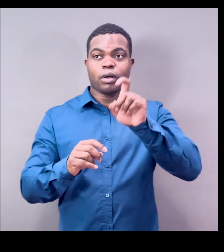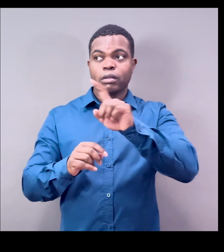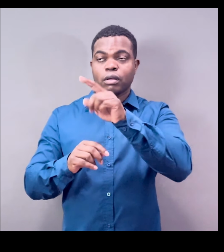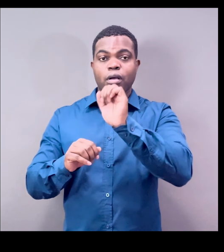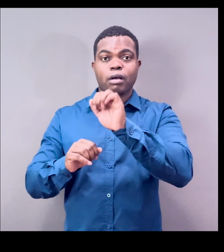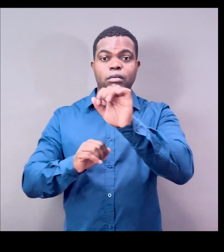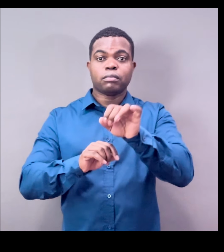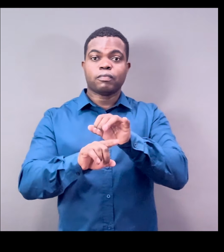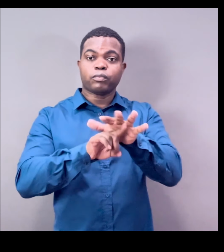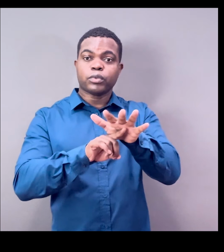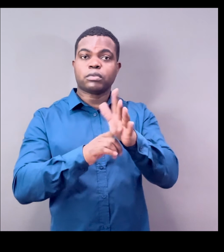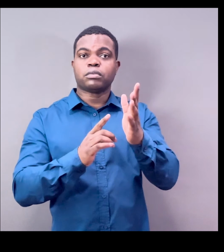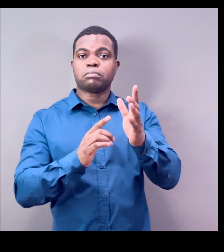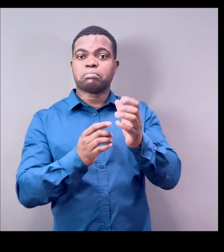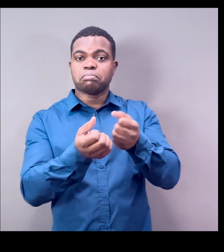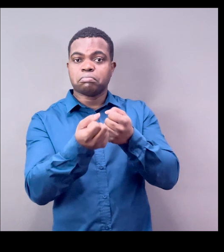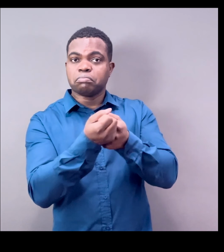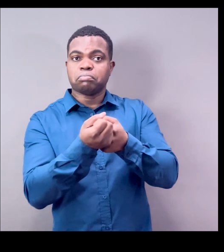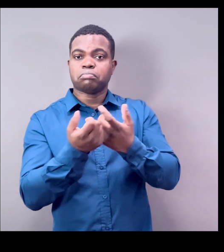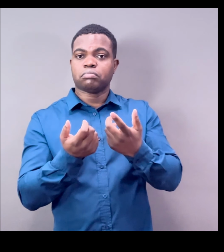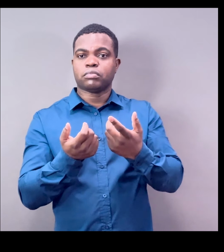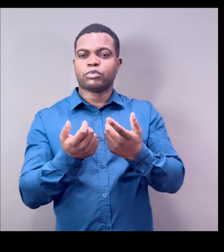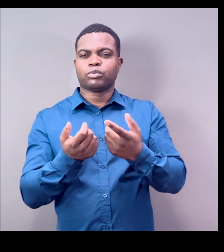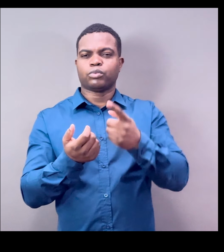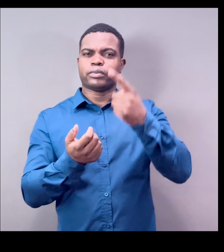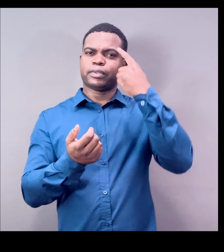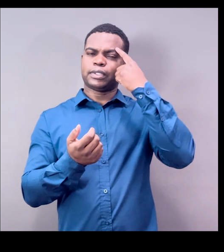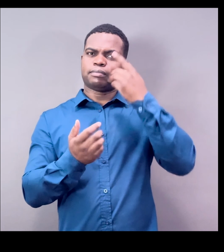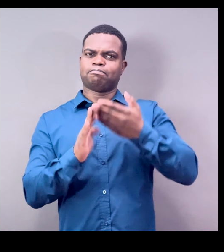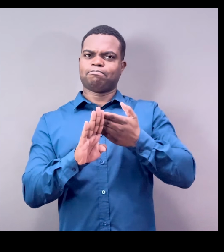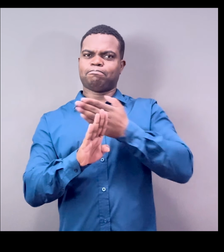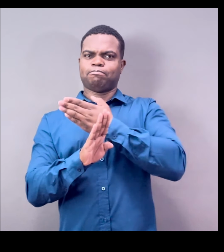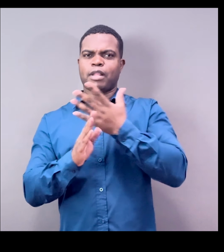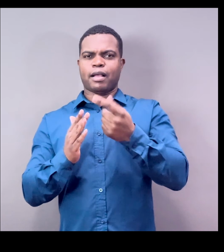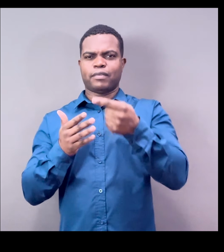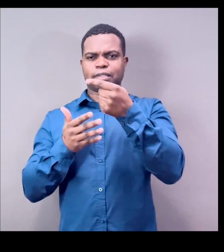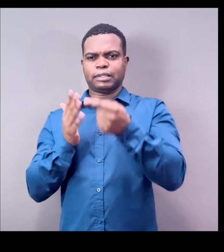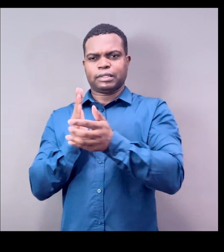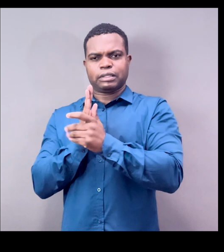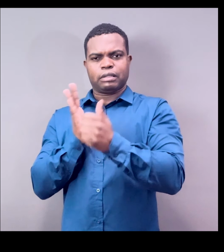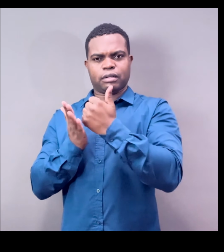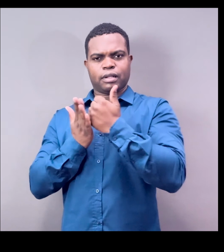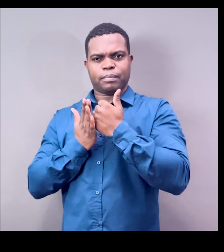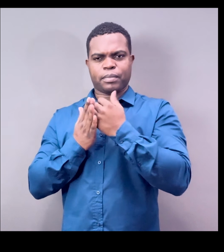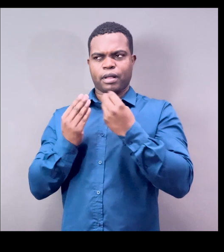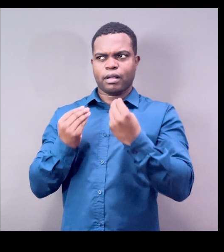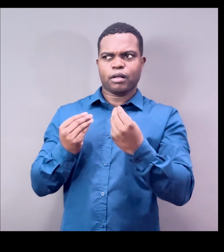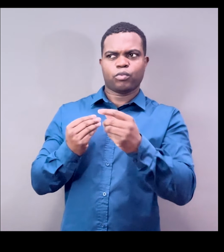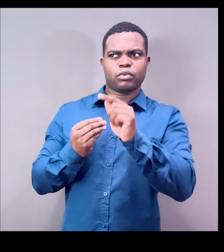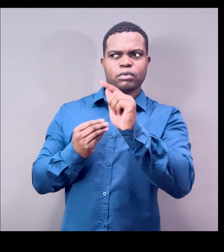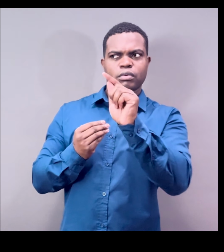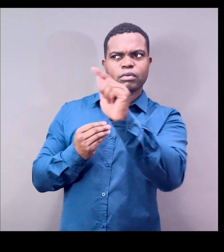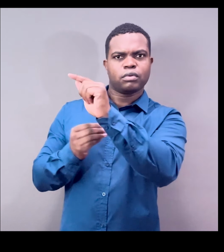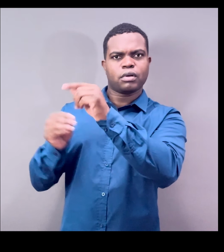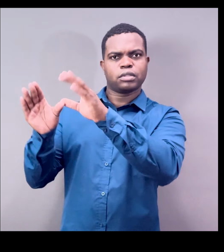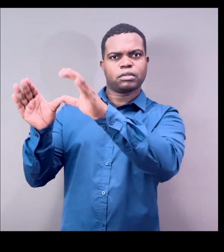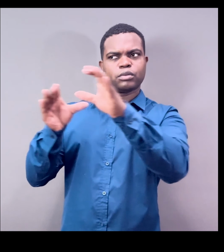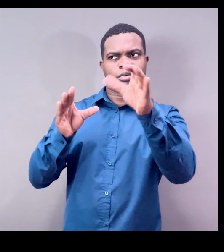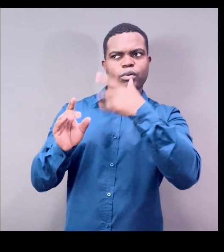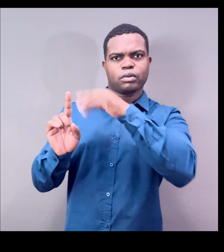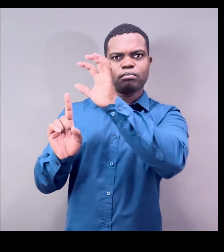contributions. You have used the previous techniques to map out who these stakeholders